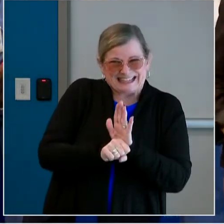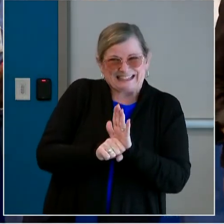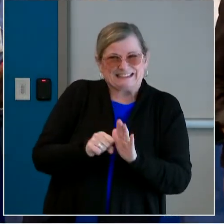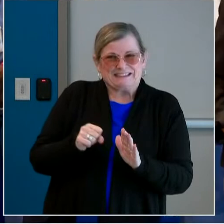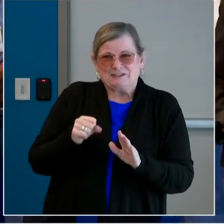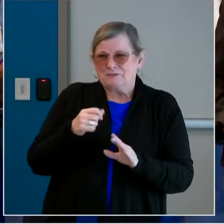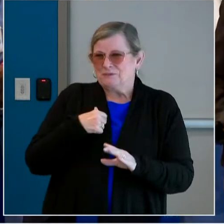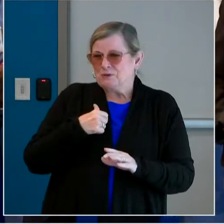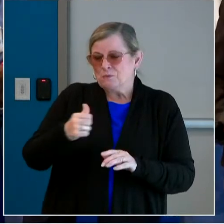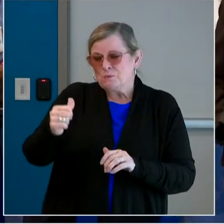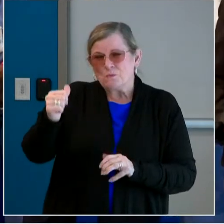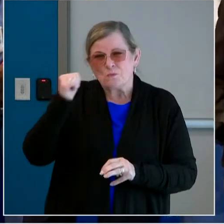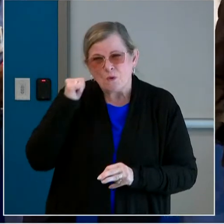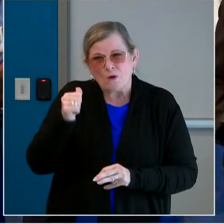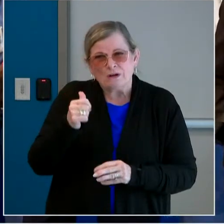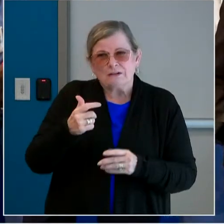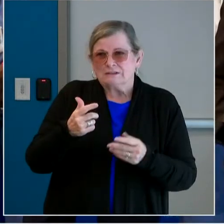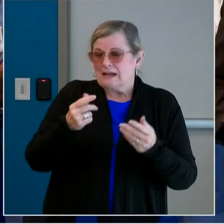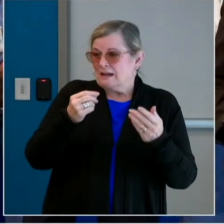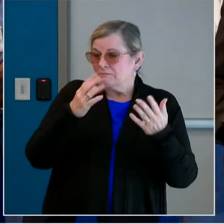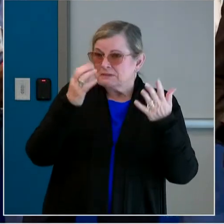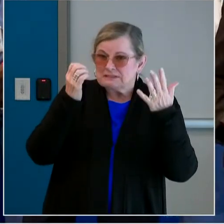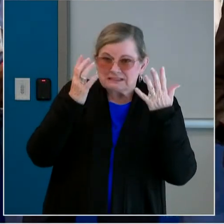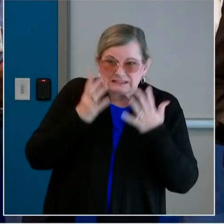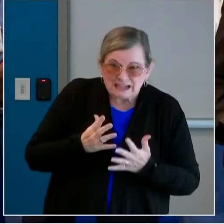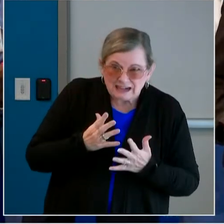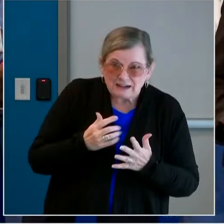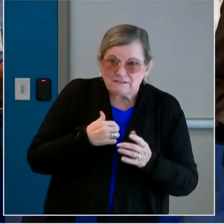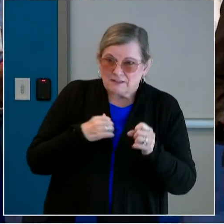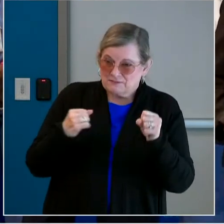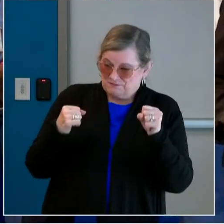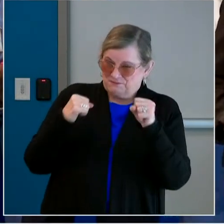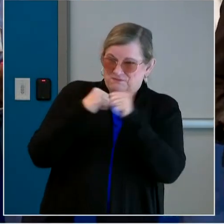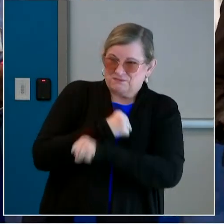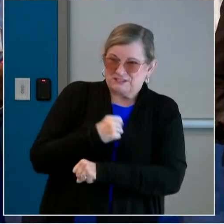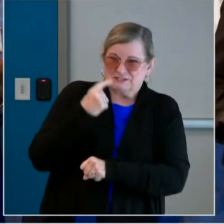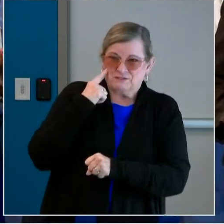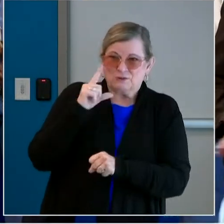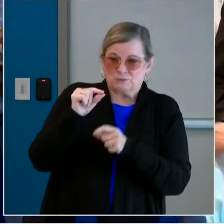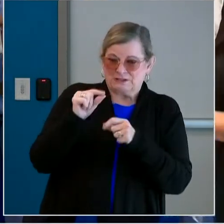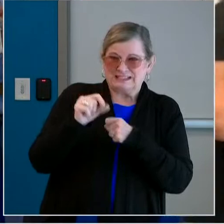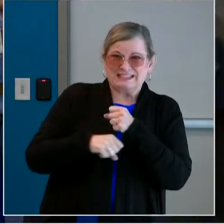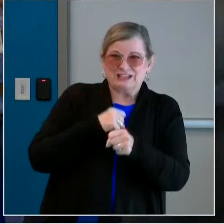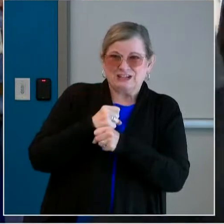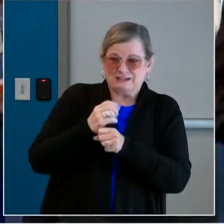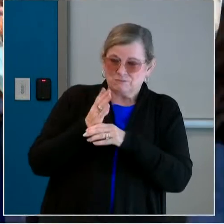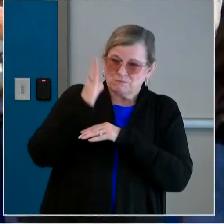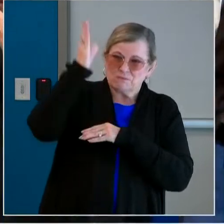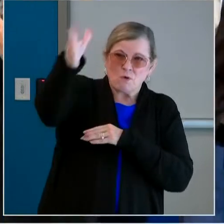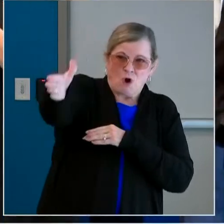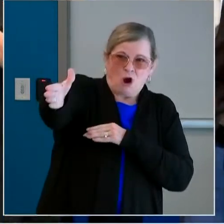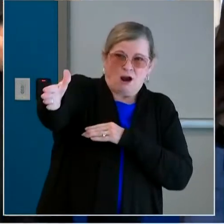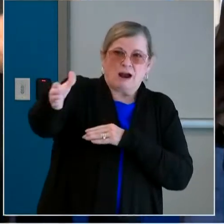if we are still fighting for 20 more years, I will be here together with these colleagues. So thank you very much.